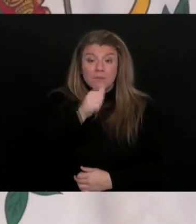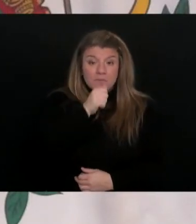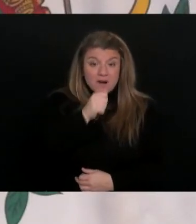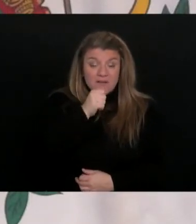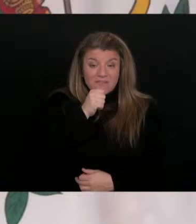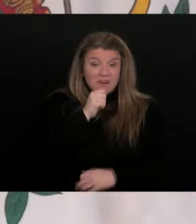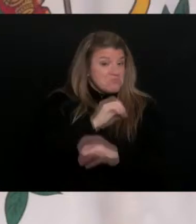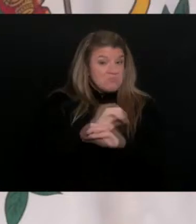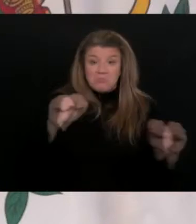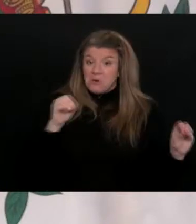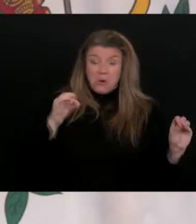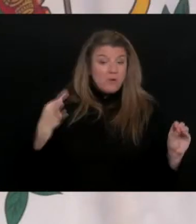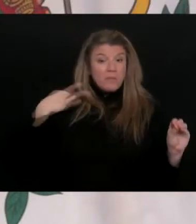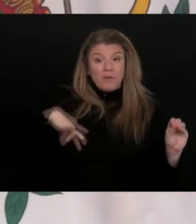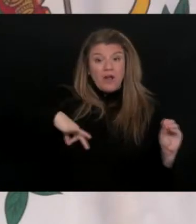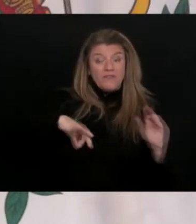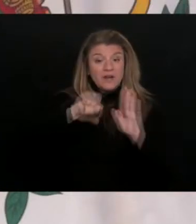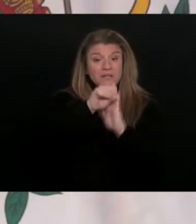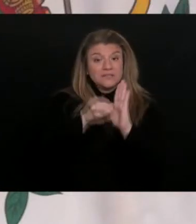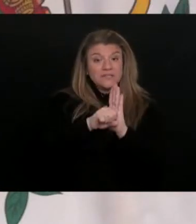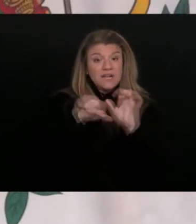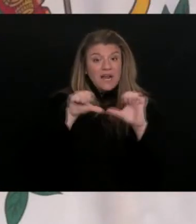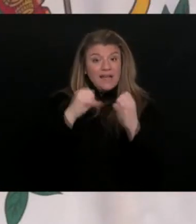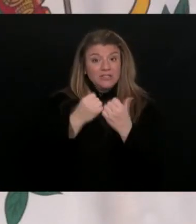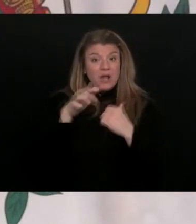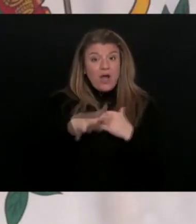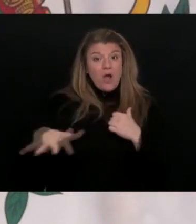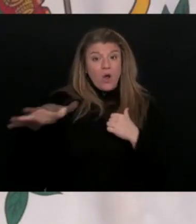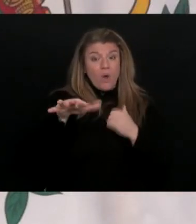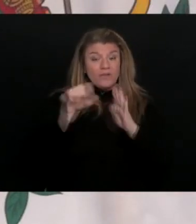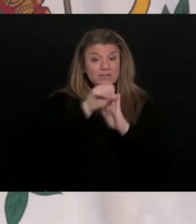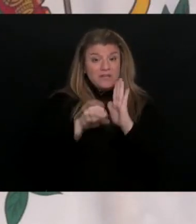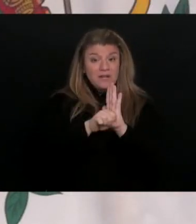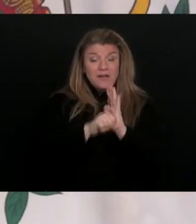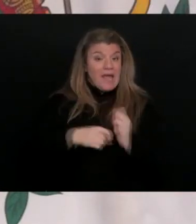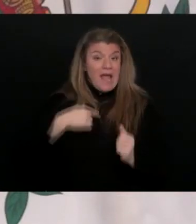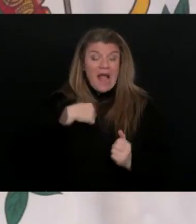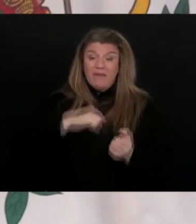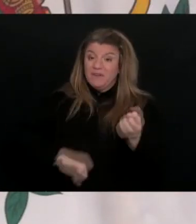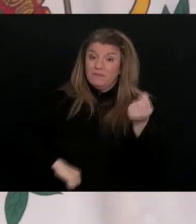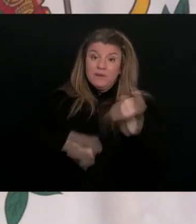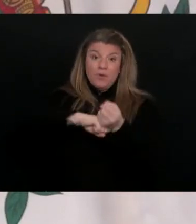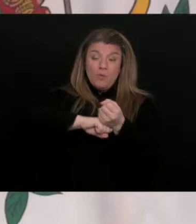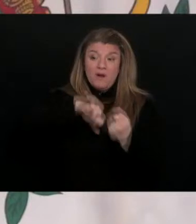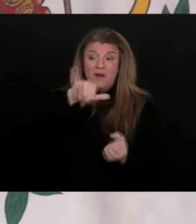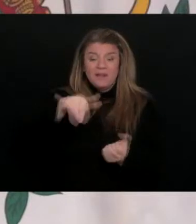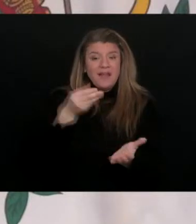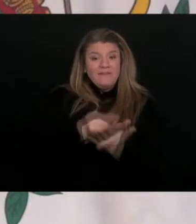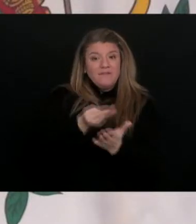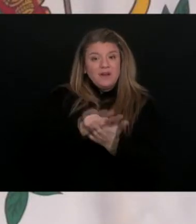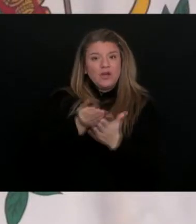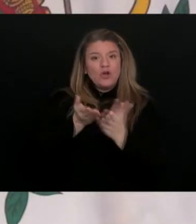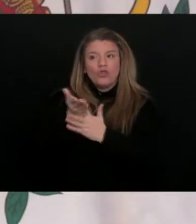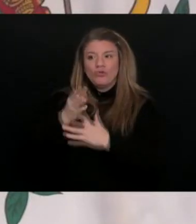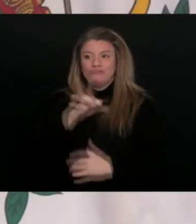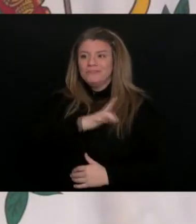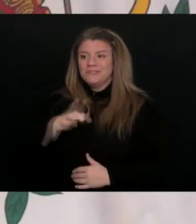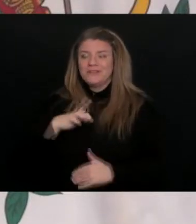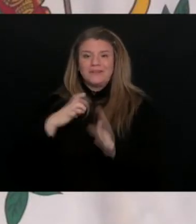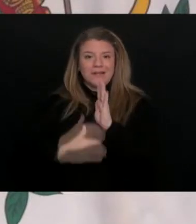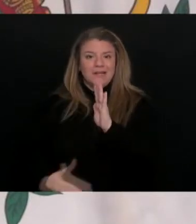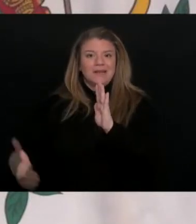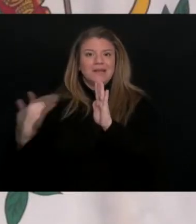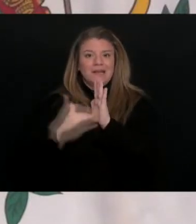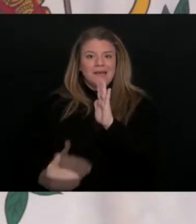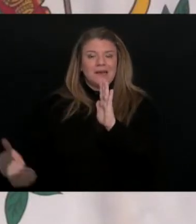nonprofit agencies throughout our state. I have been an advocate of this funding with our legislature over and over